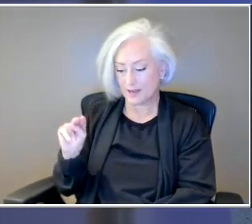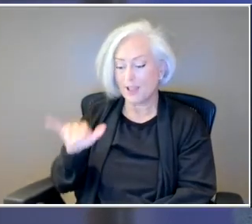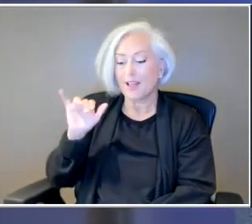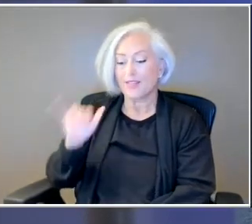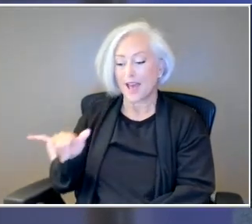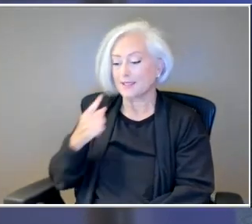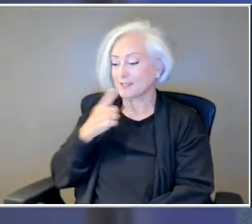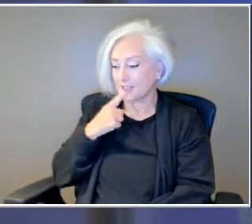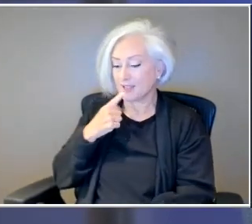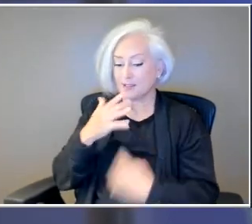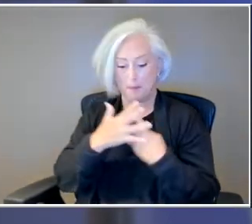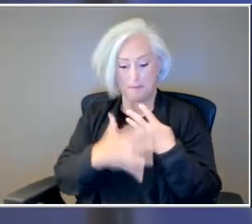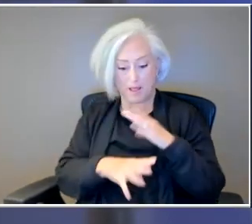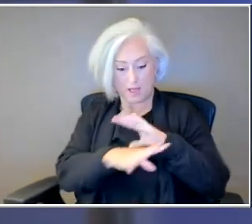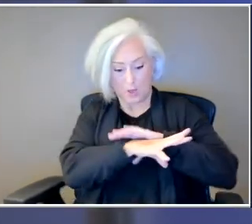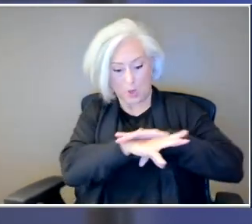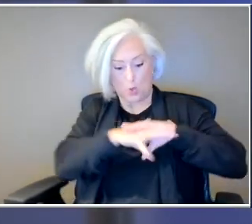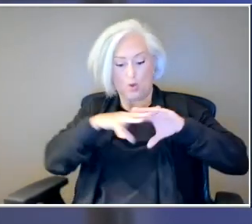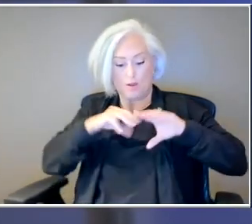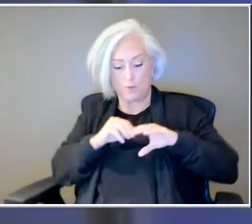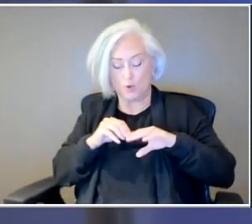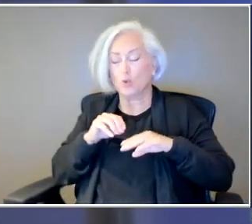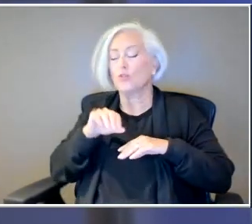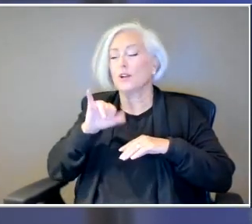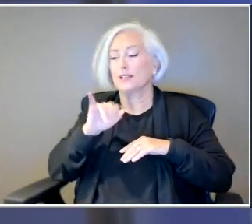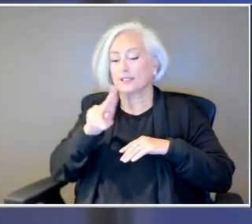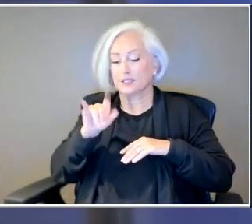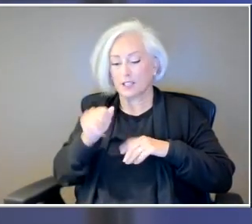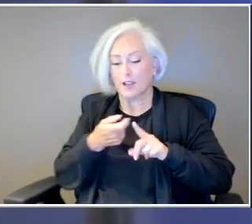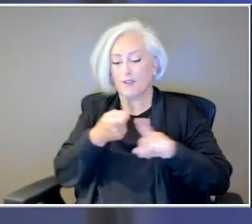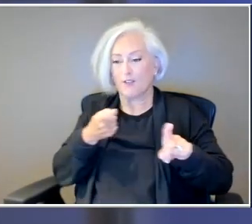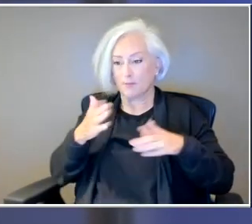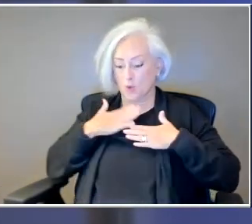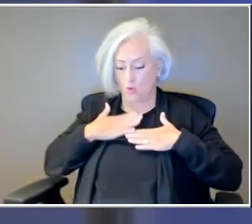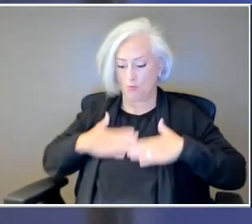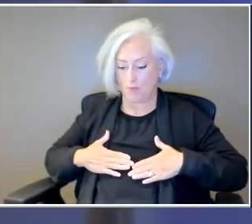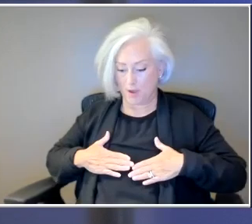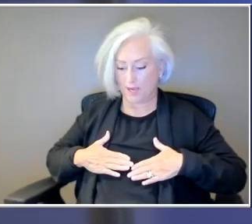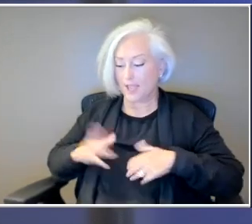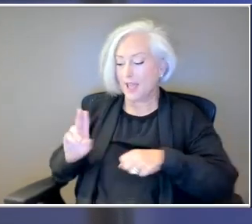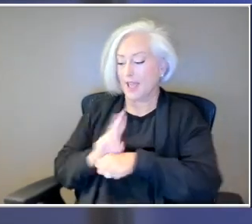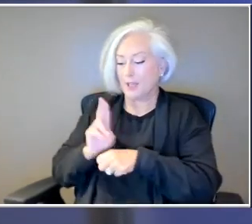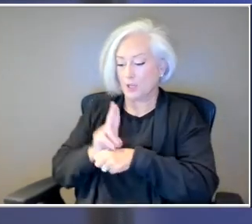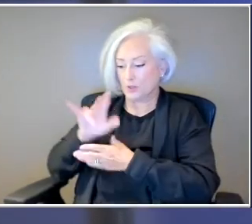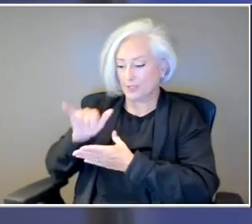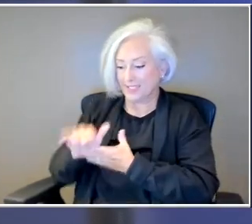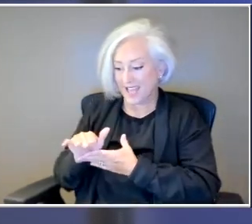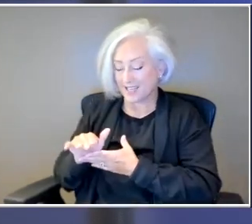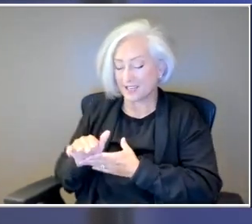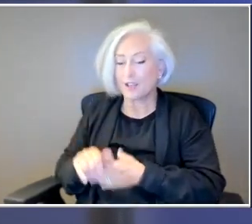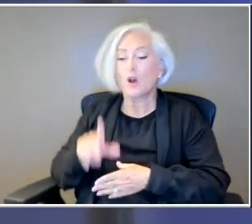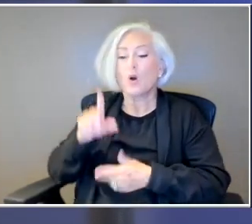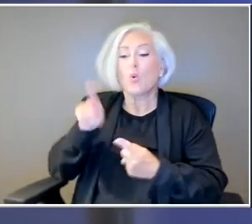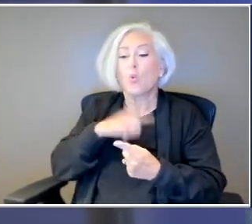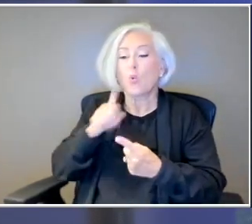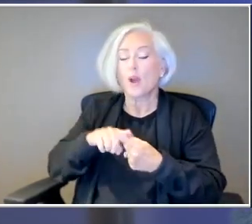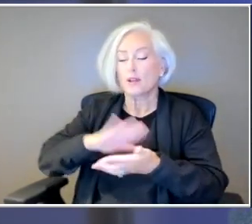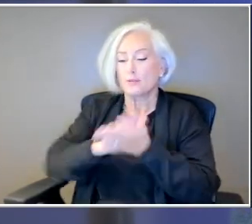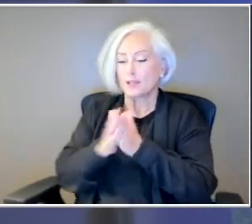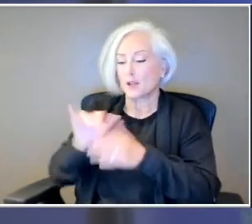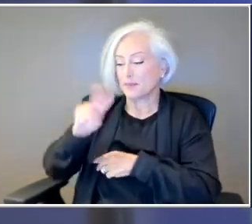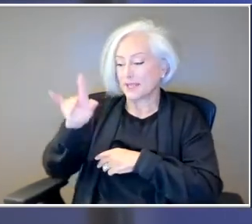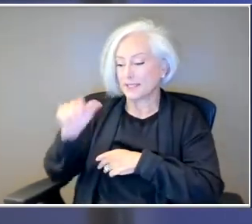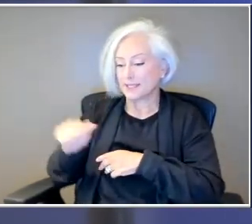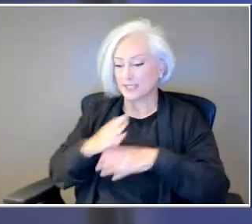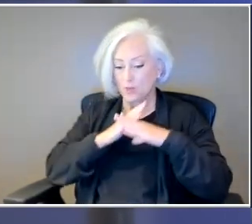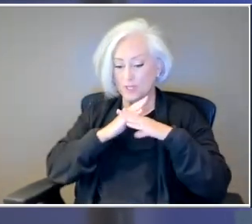use them. And so as people become insulin resistant, the insulin doesn't promote that as well, and so we get more